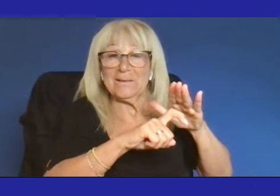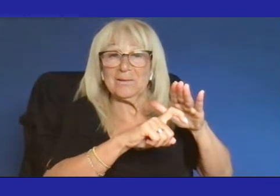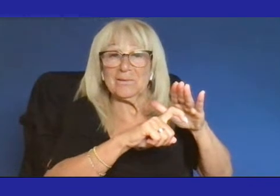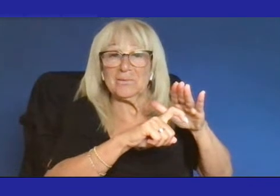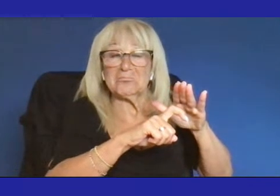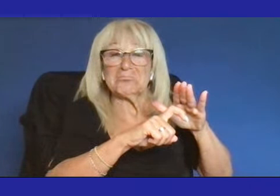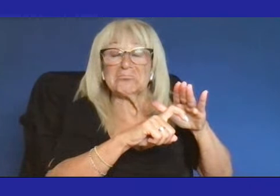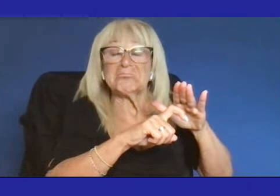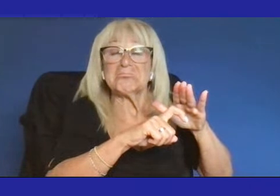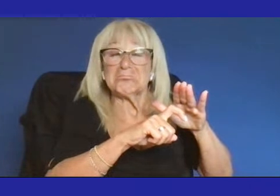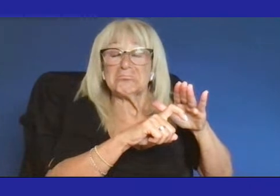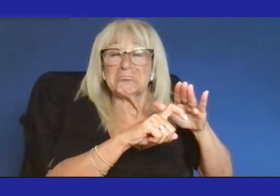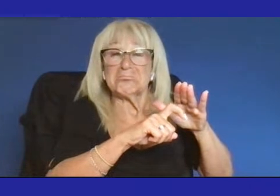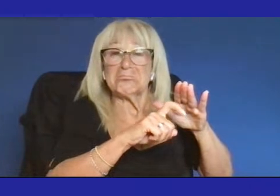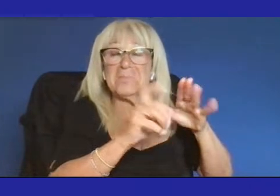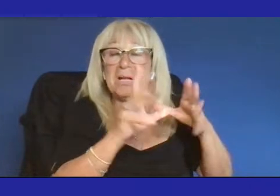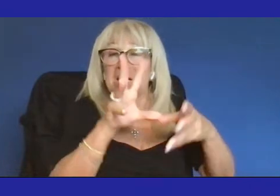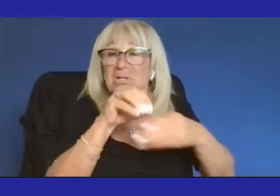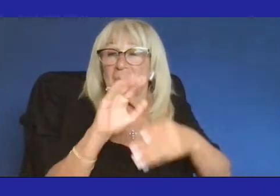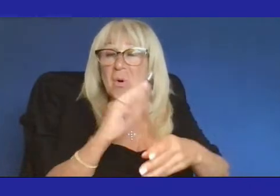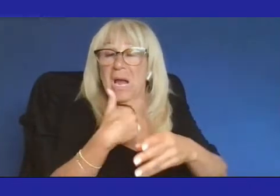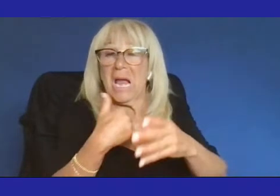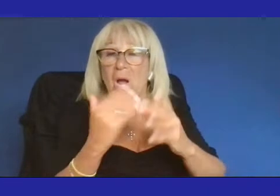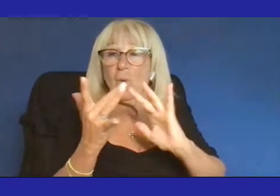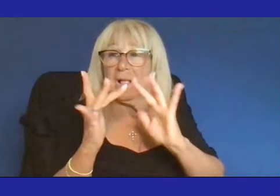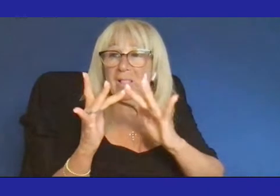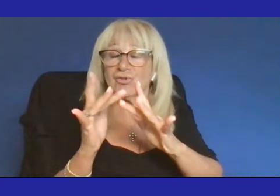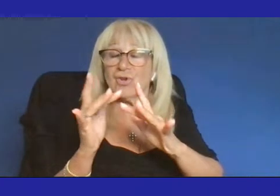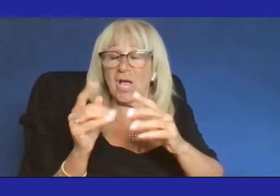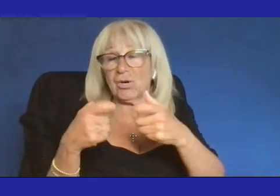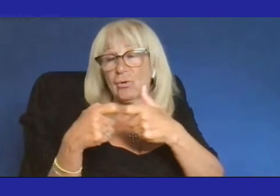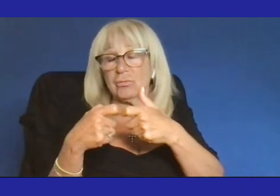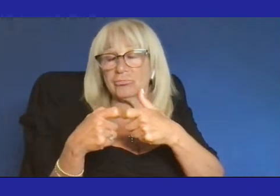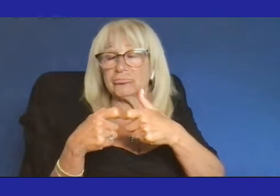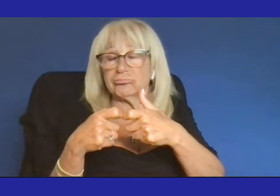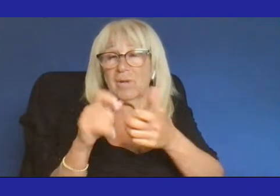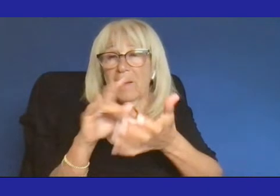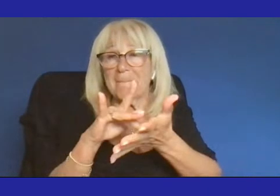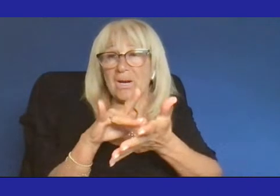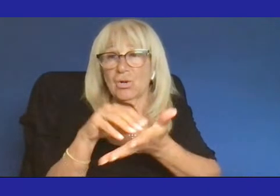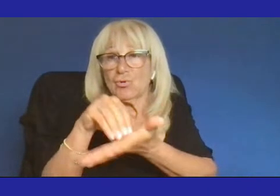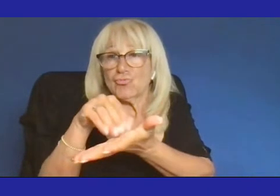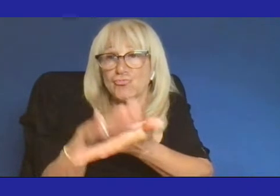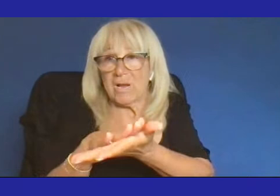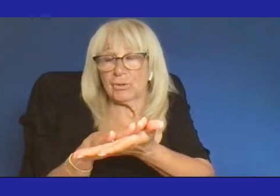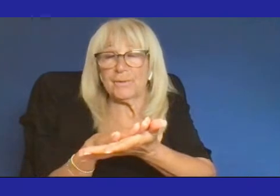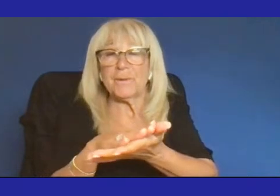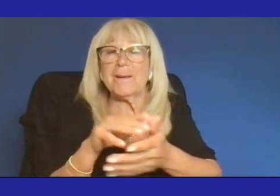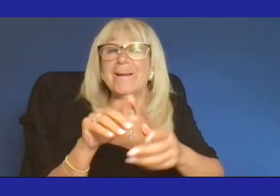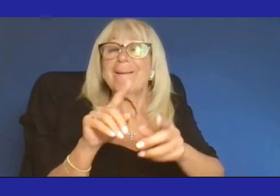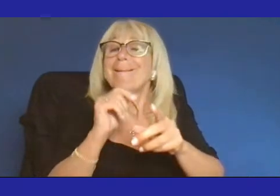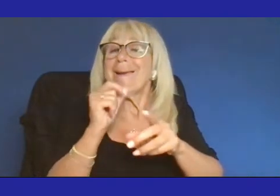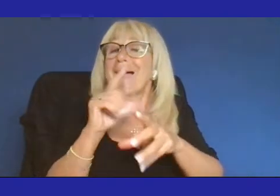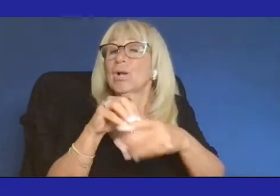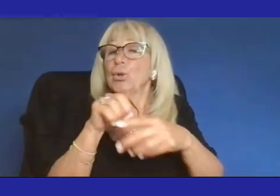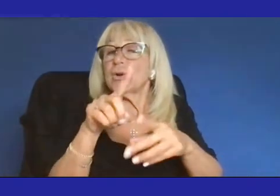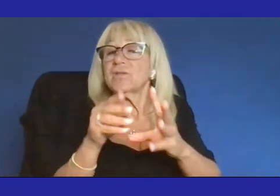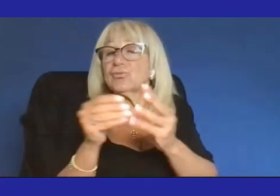record. Concurrently, but not included in this resolution, is